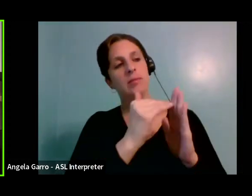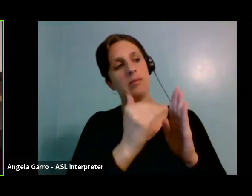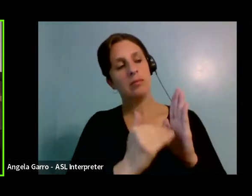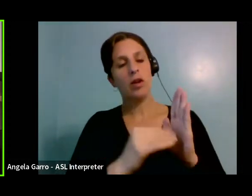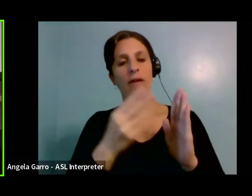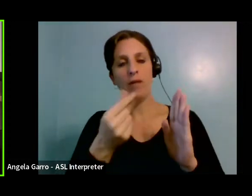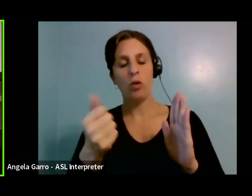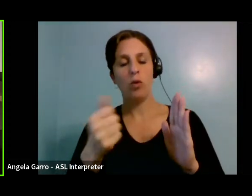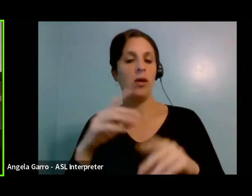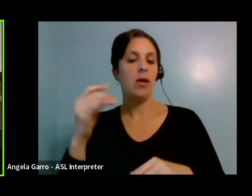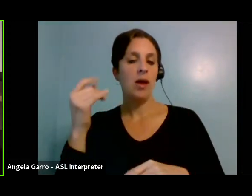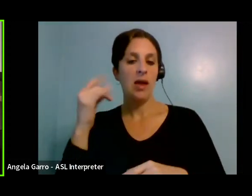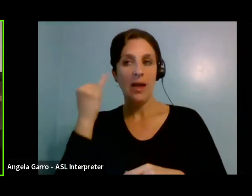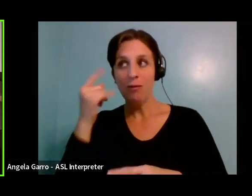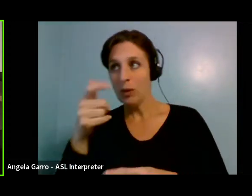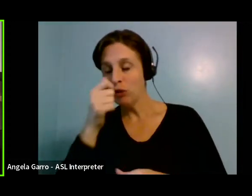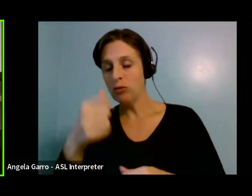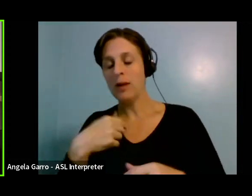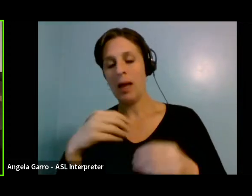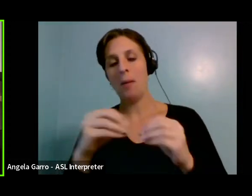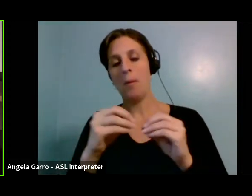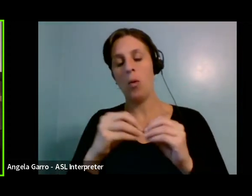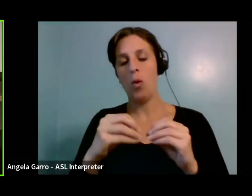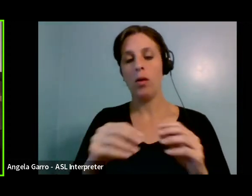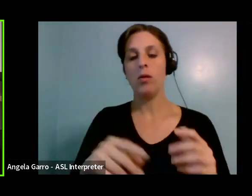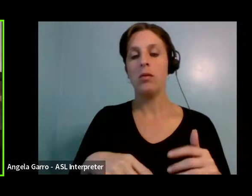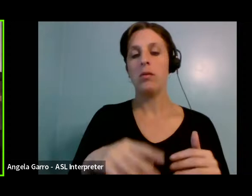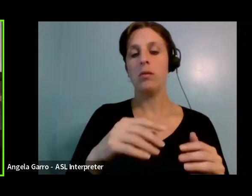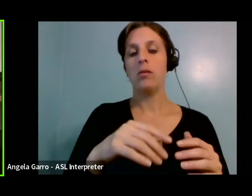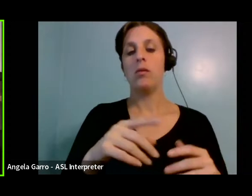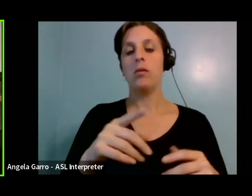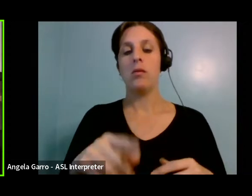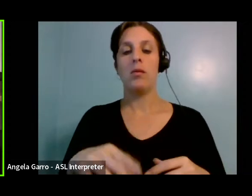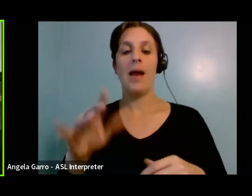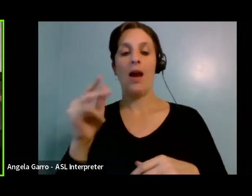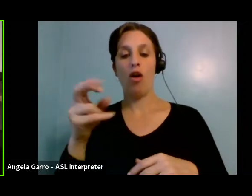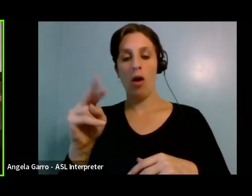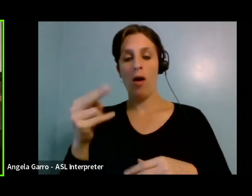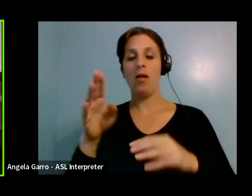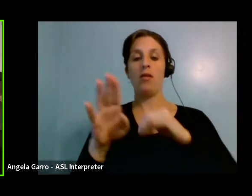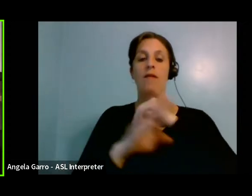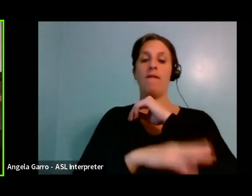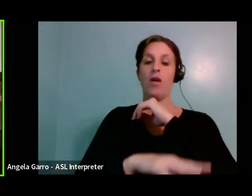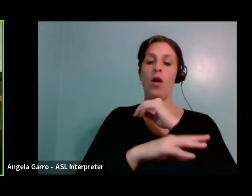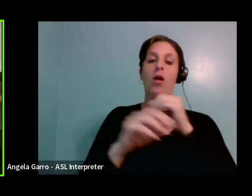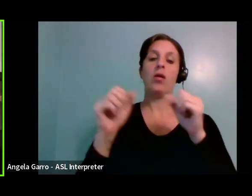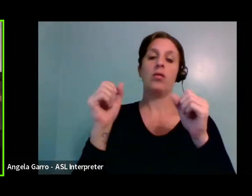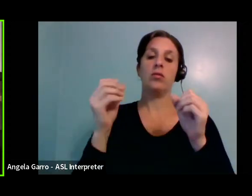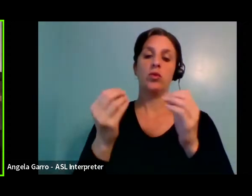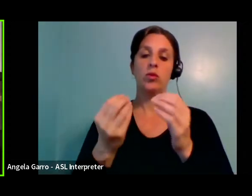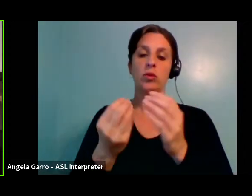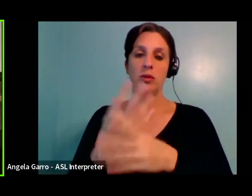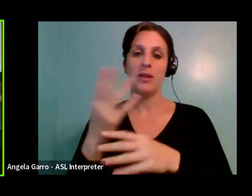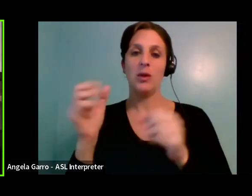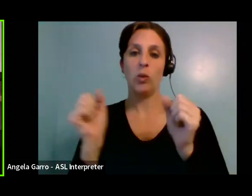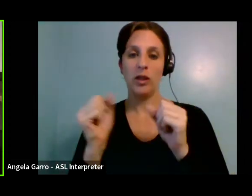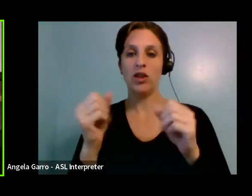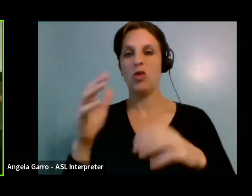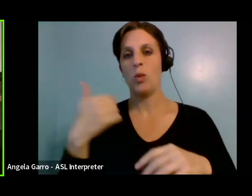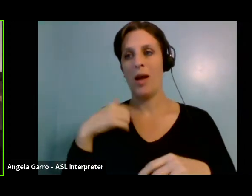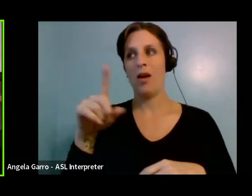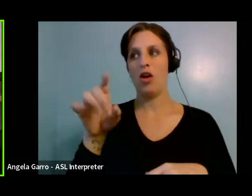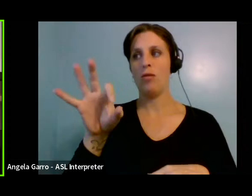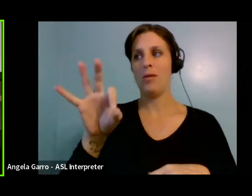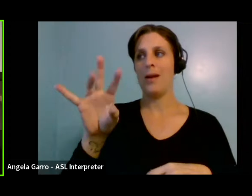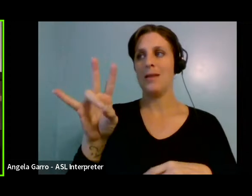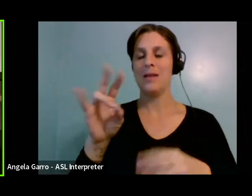the attachment. Aragon High School this year, fall, winter, and spring sports combined, we had about 197 students